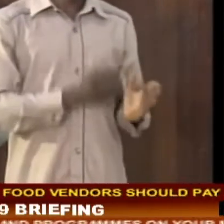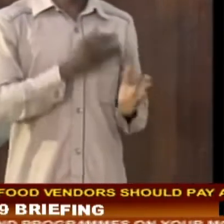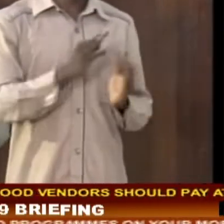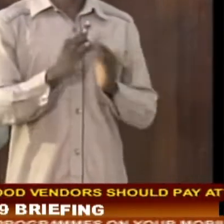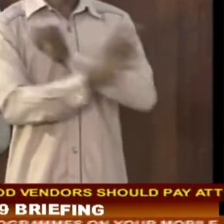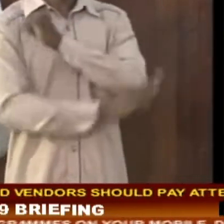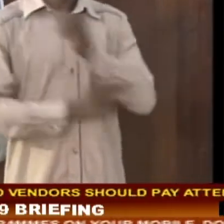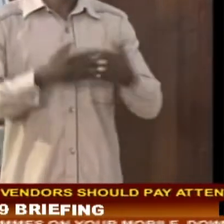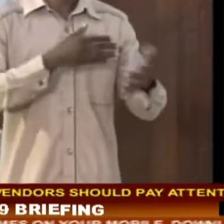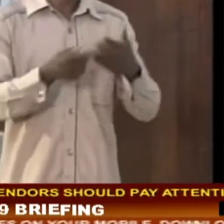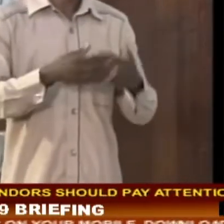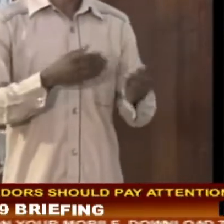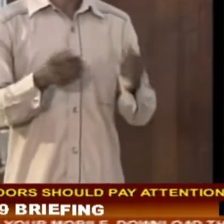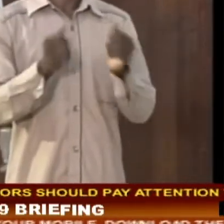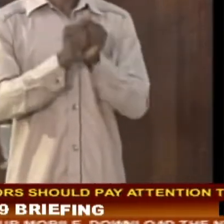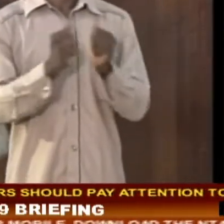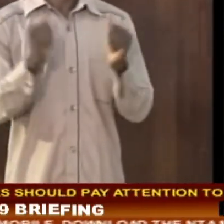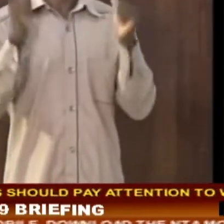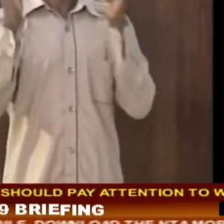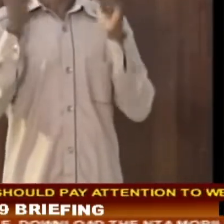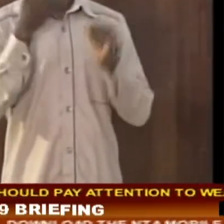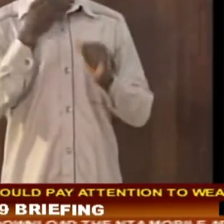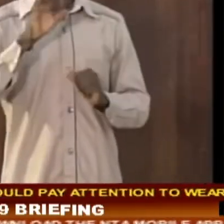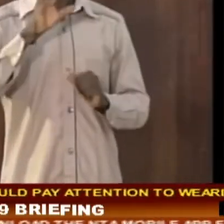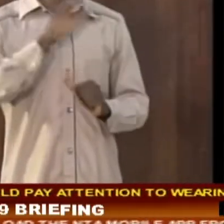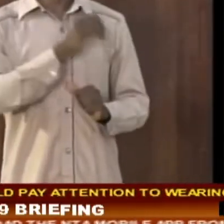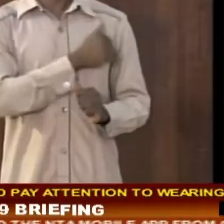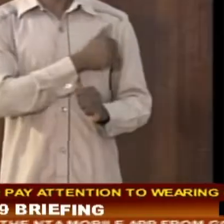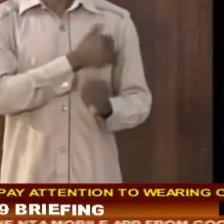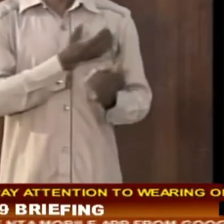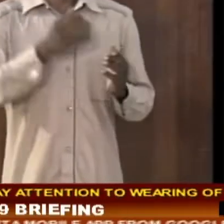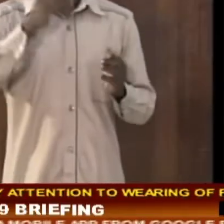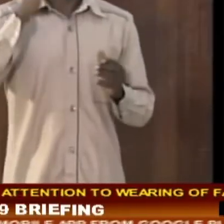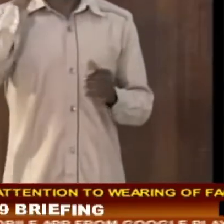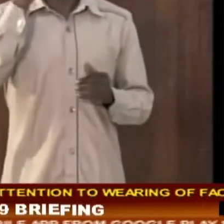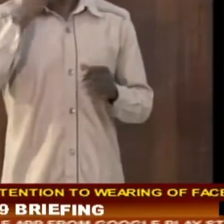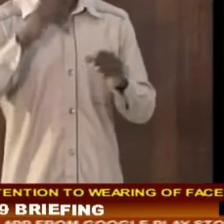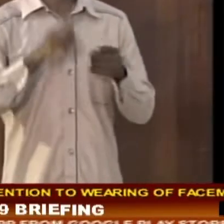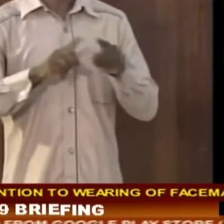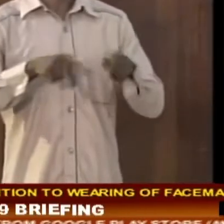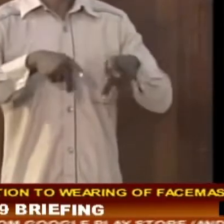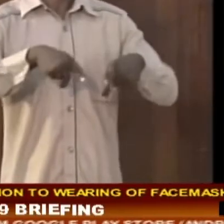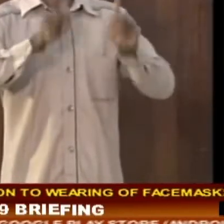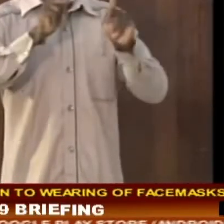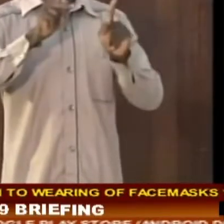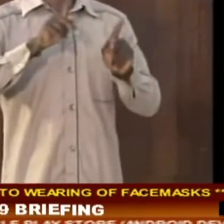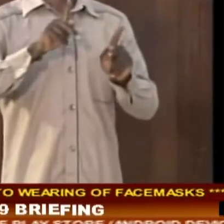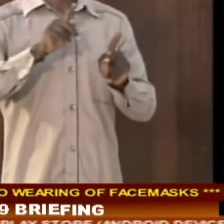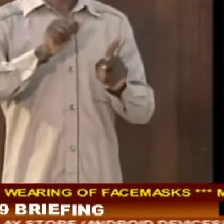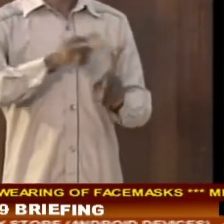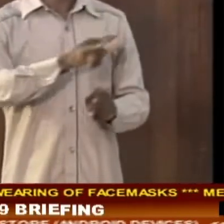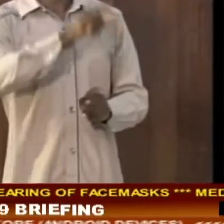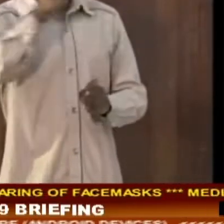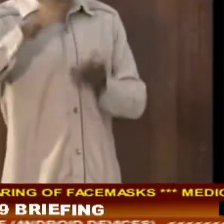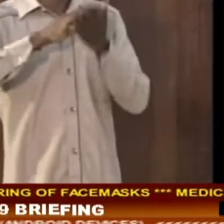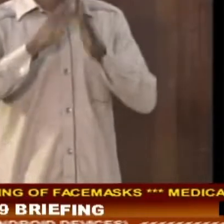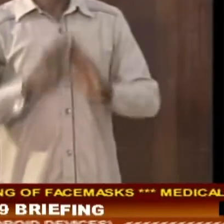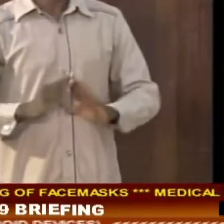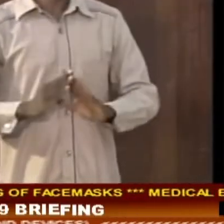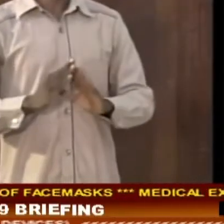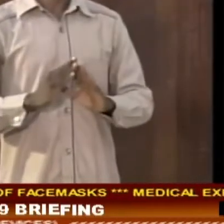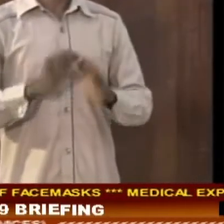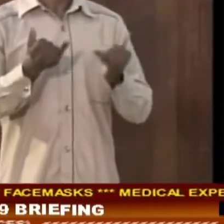affairs with the refusal of Canadian government to Grant a peace Landing permit what is the fate of